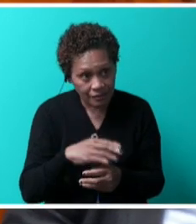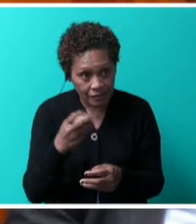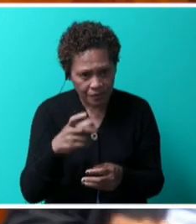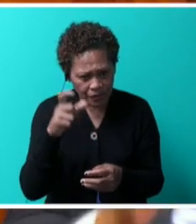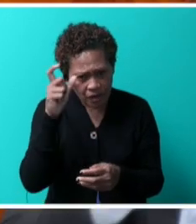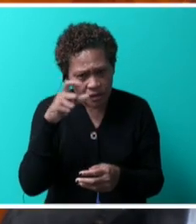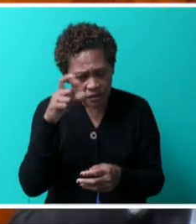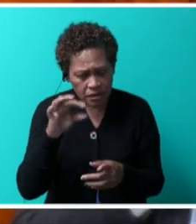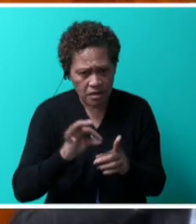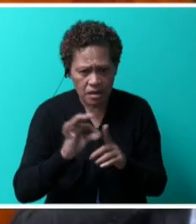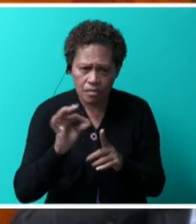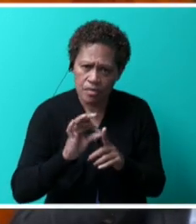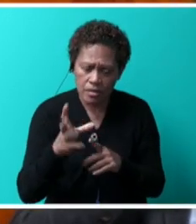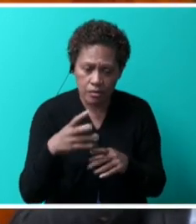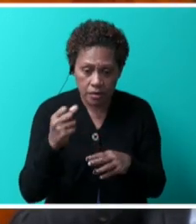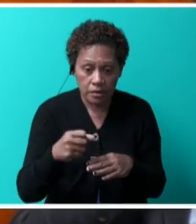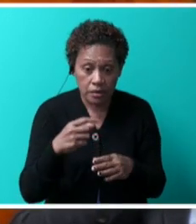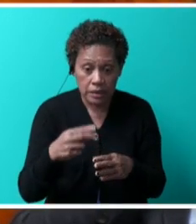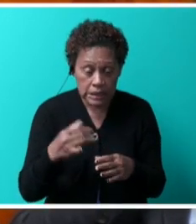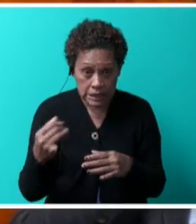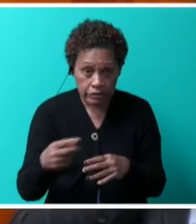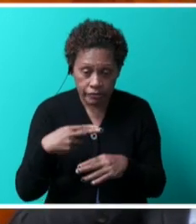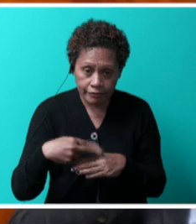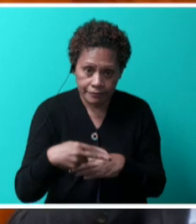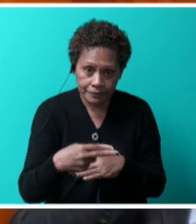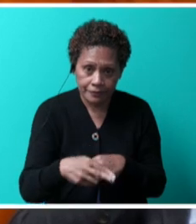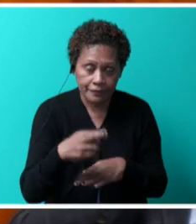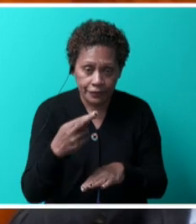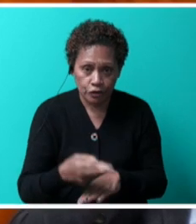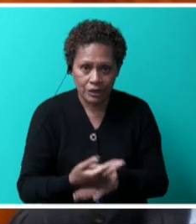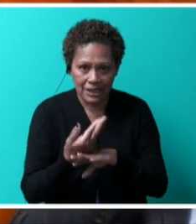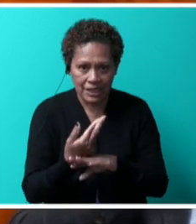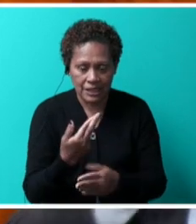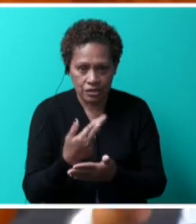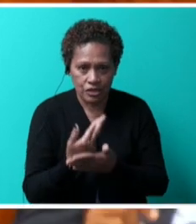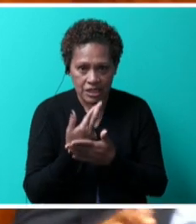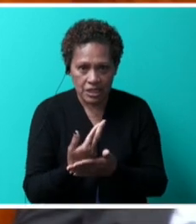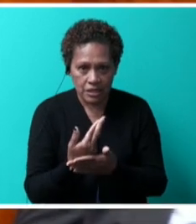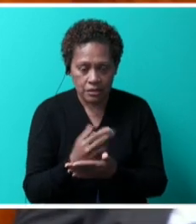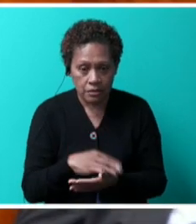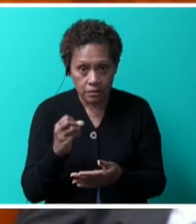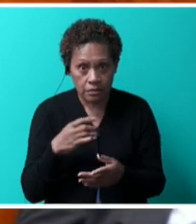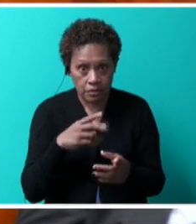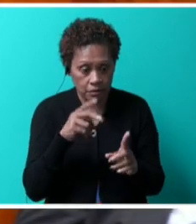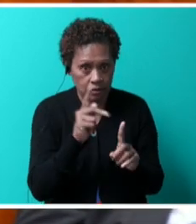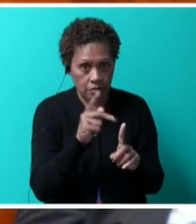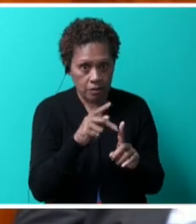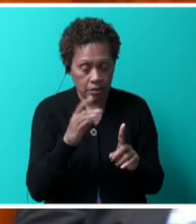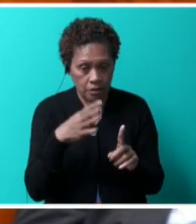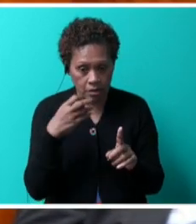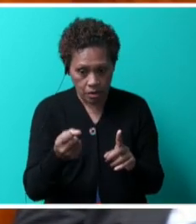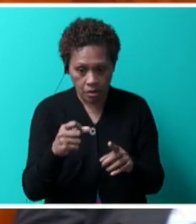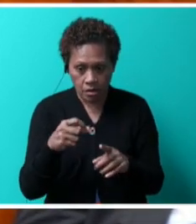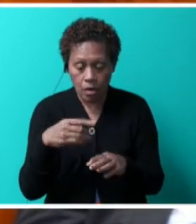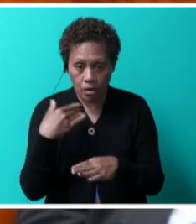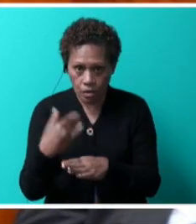improving farmers' income sustainability and resilience. The majority of sugarcane farmers operate